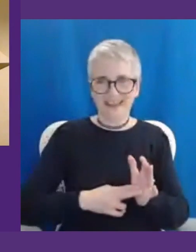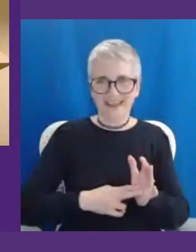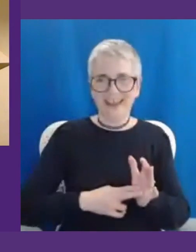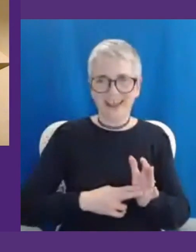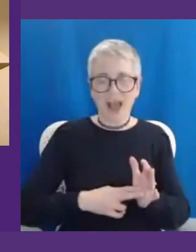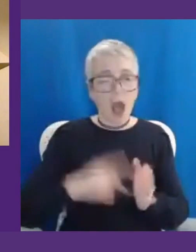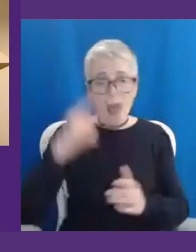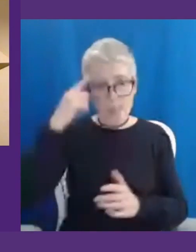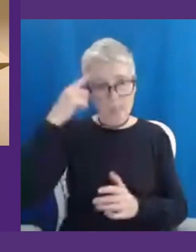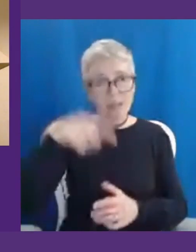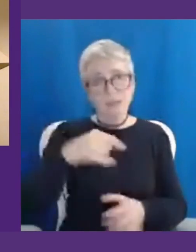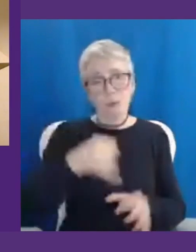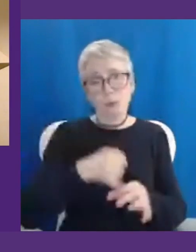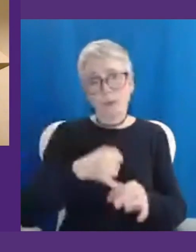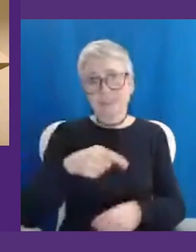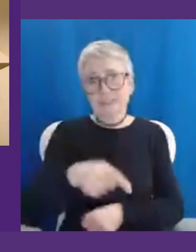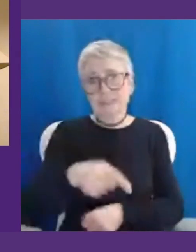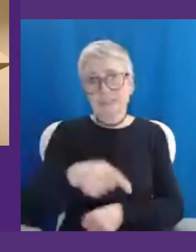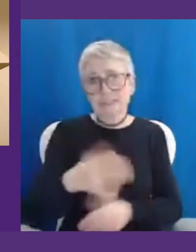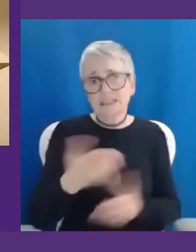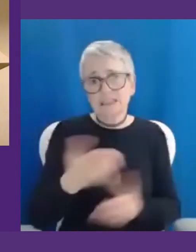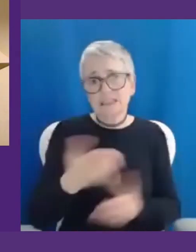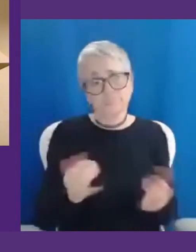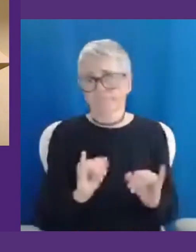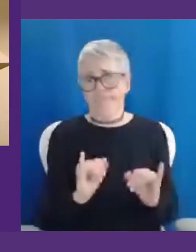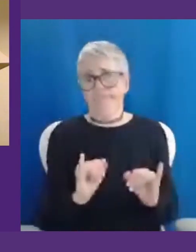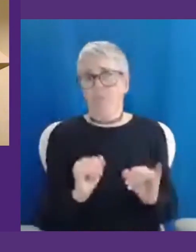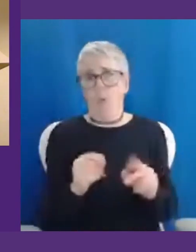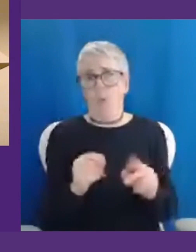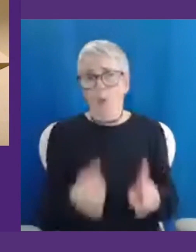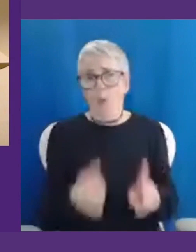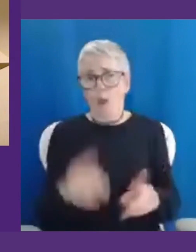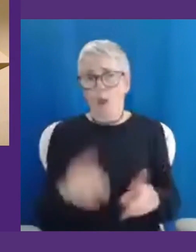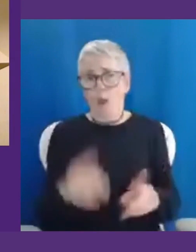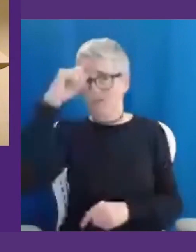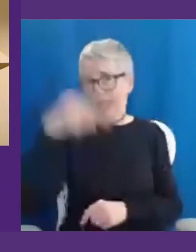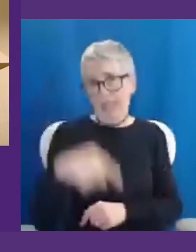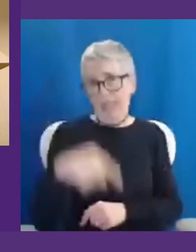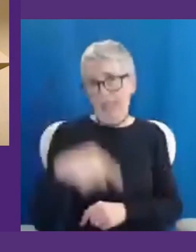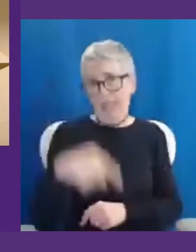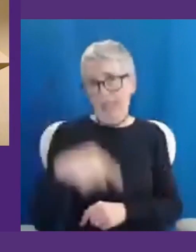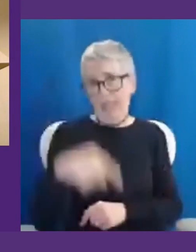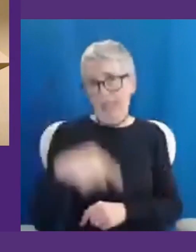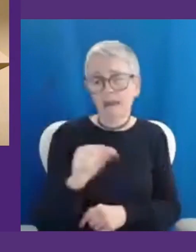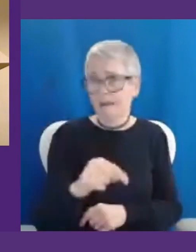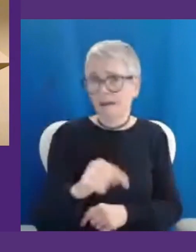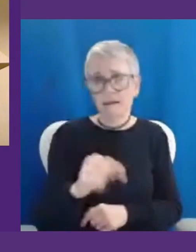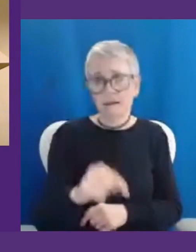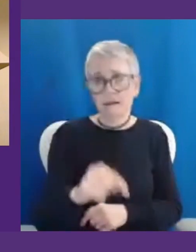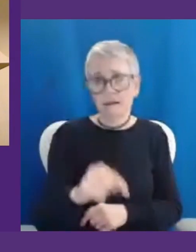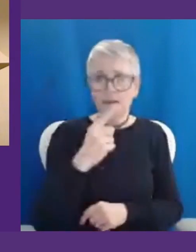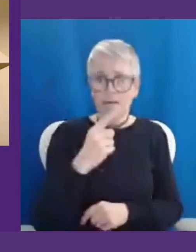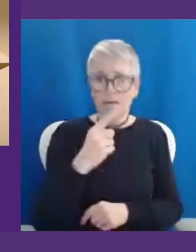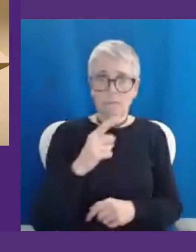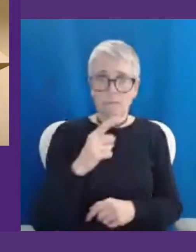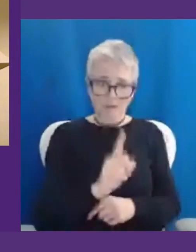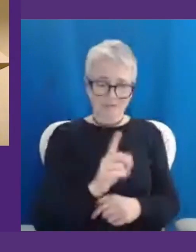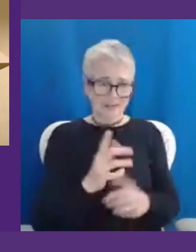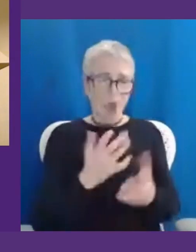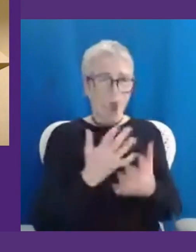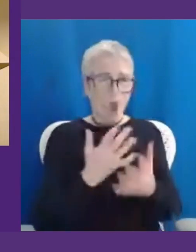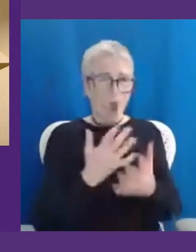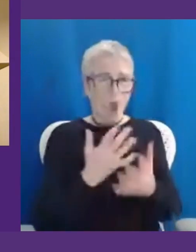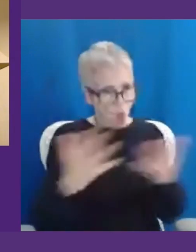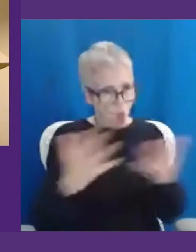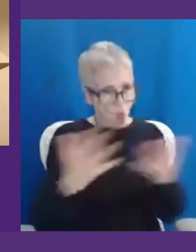entirely inaccurate, and one that is perpetuated by many fairy tales. Because I want